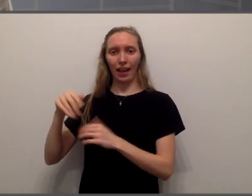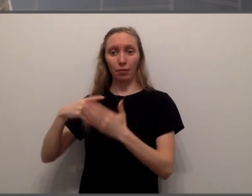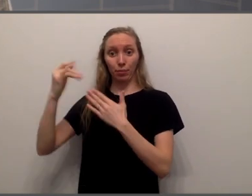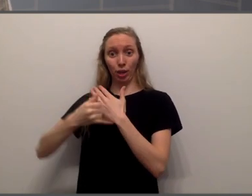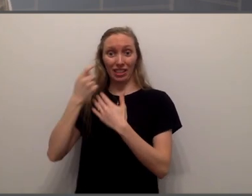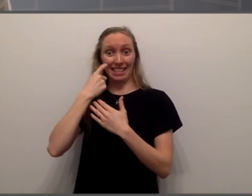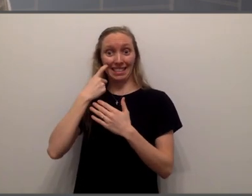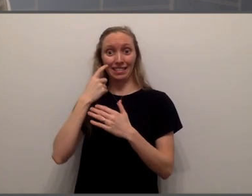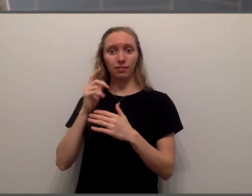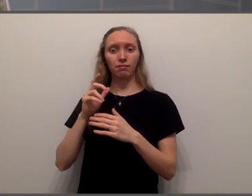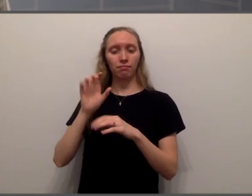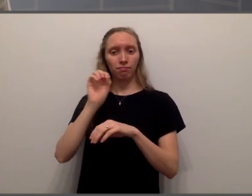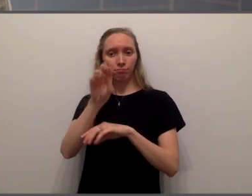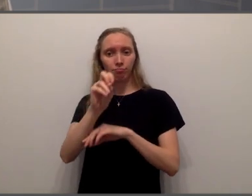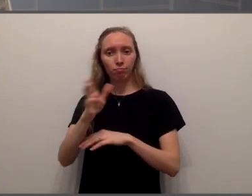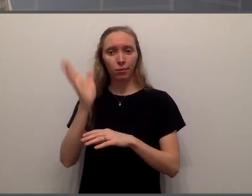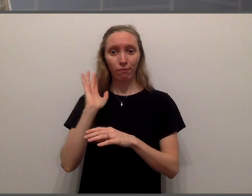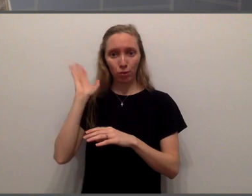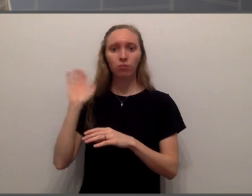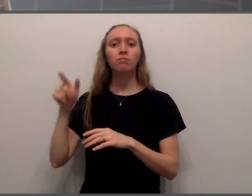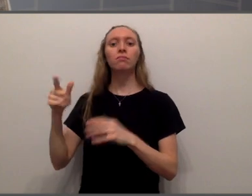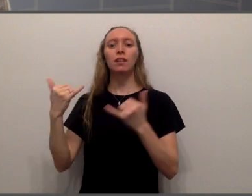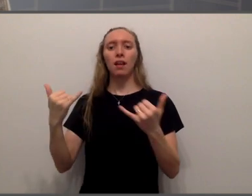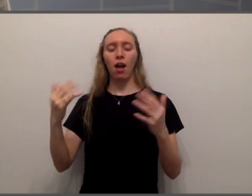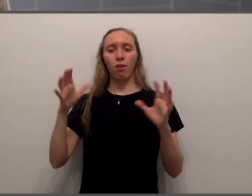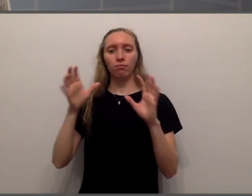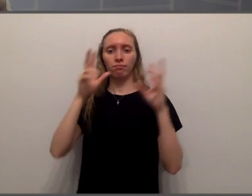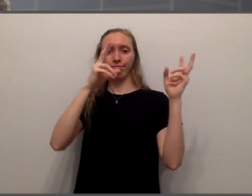regularly making a positive habit of